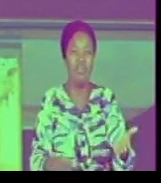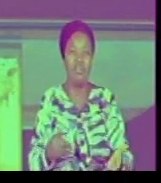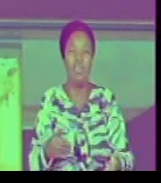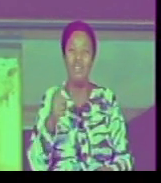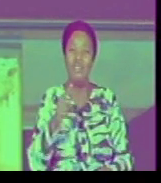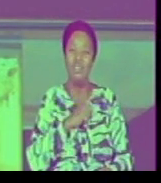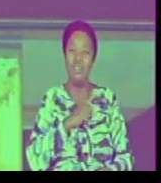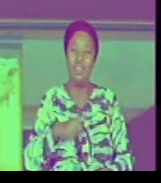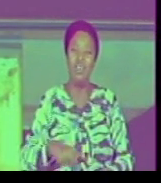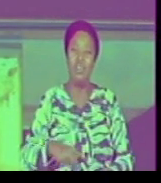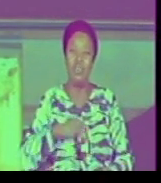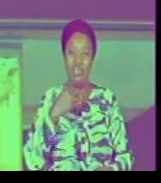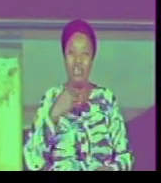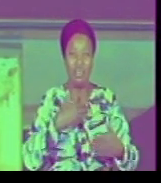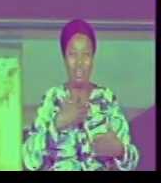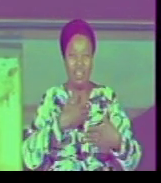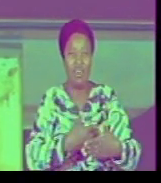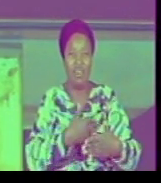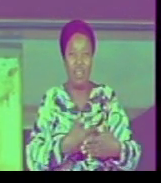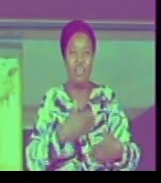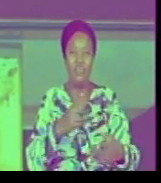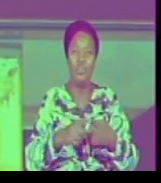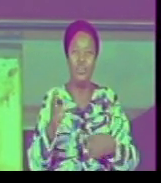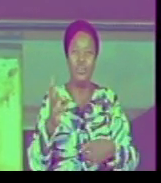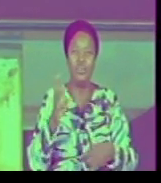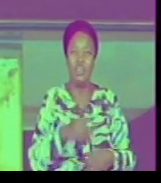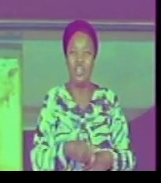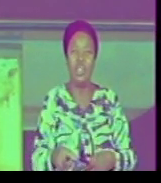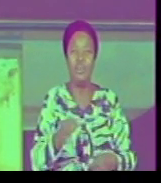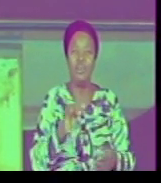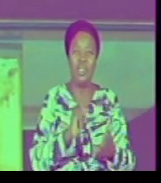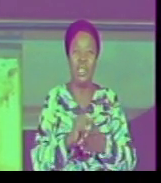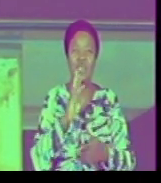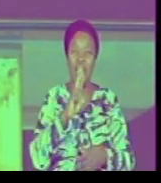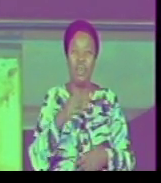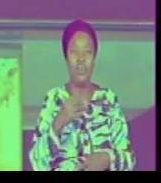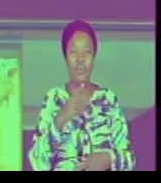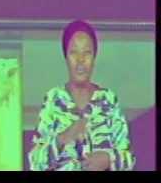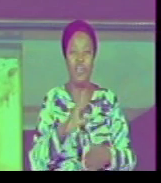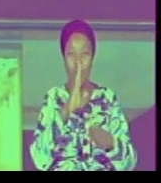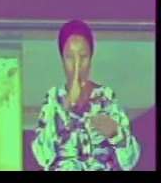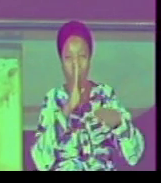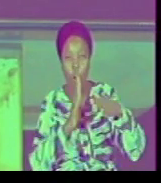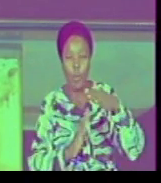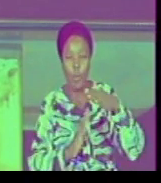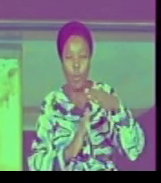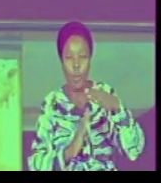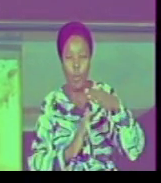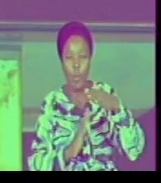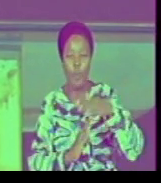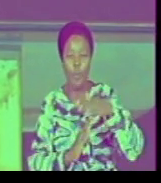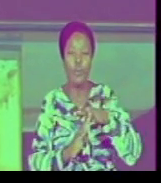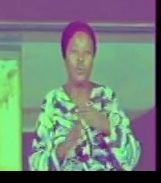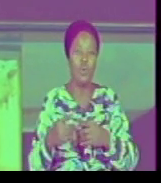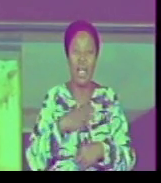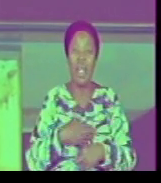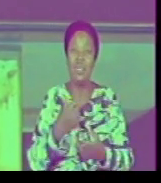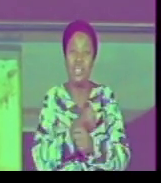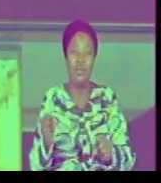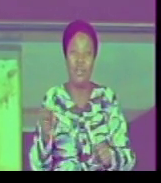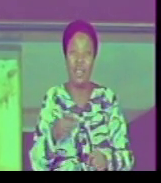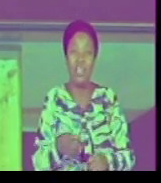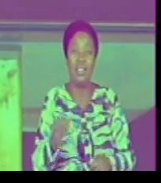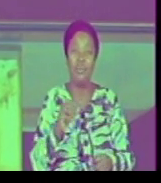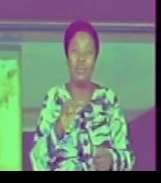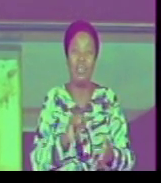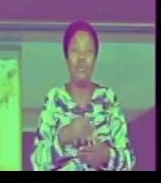unto them that of a broken heart, and saveth such as be of a contrite